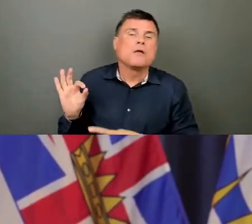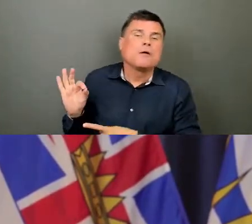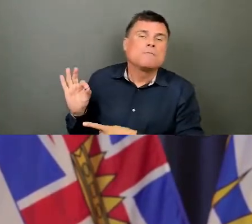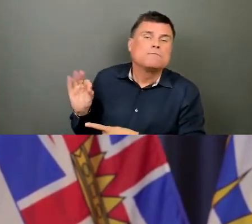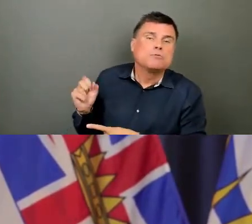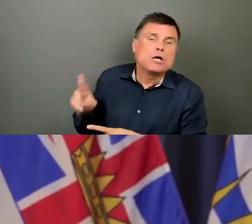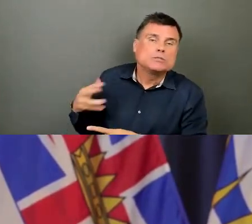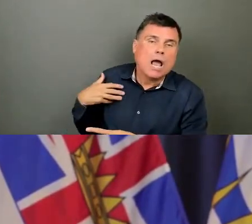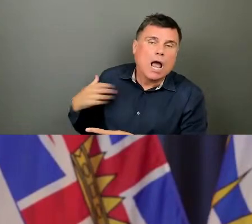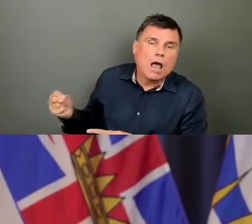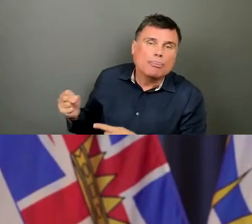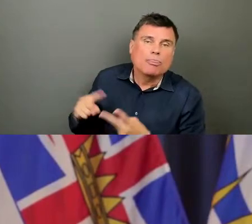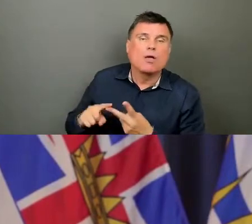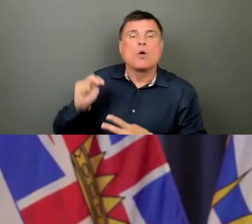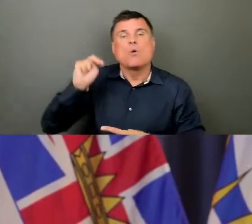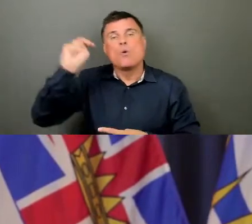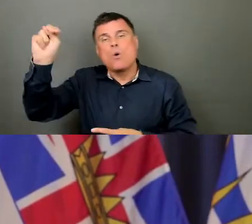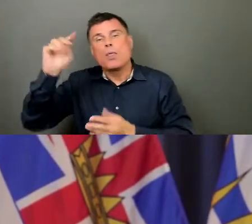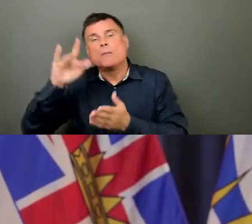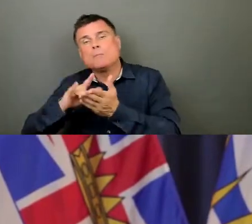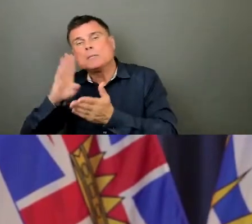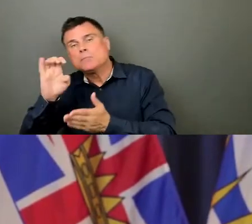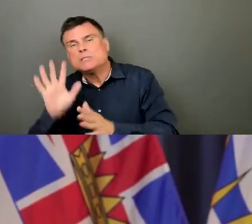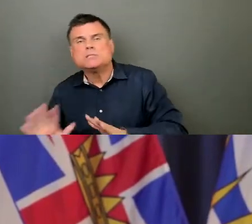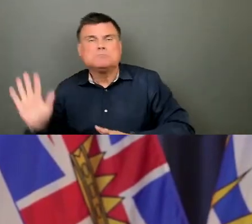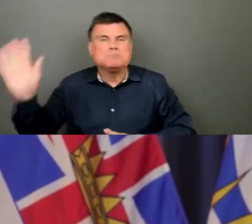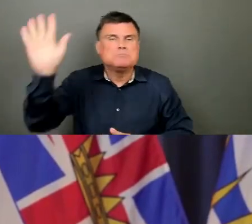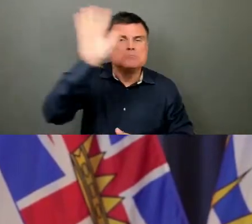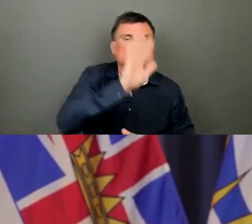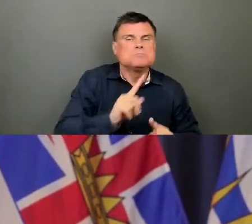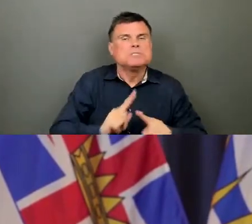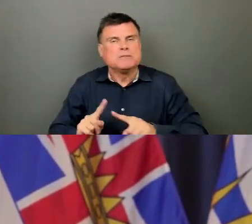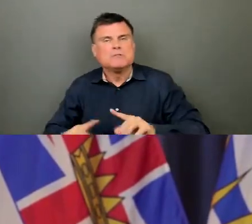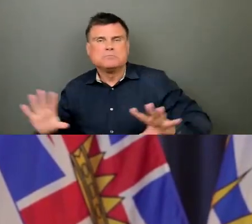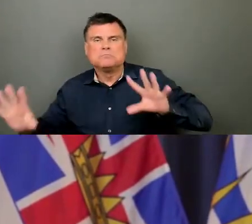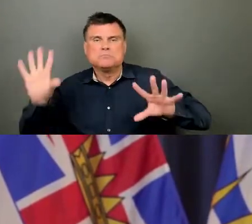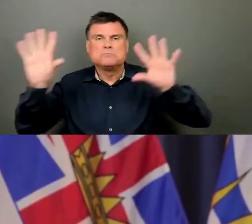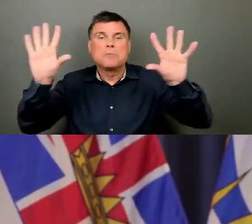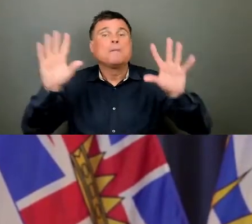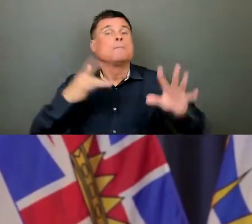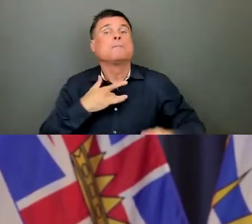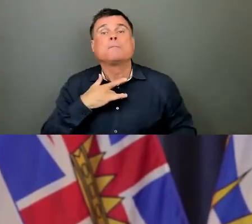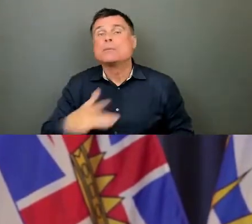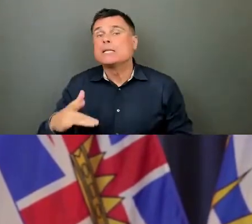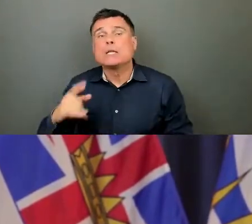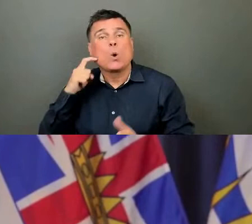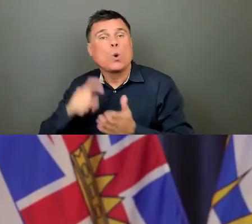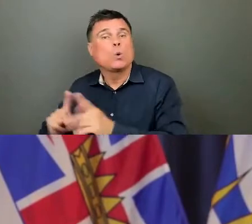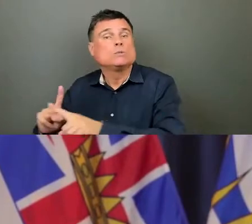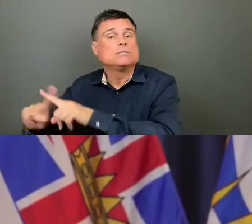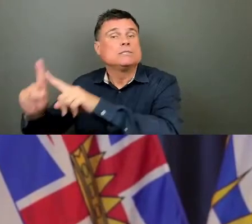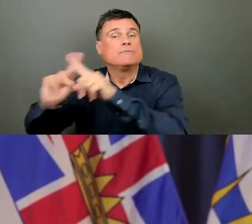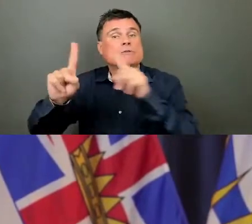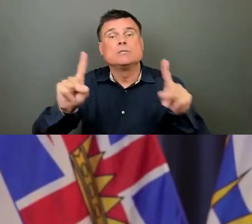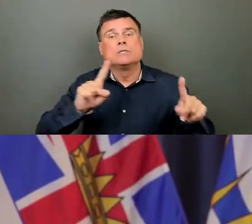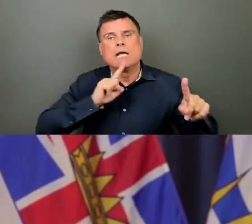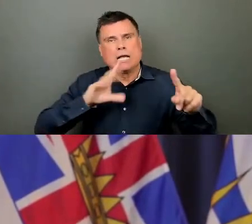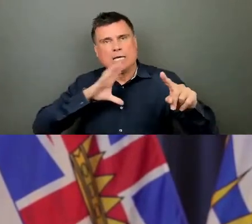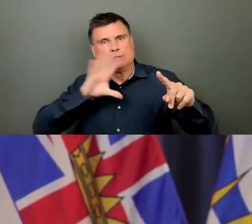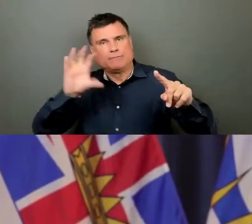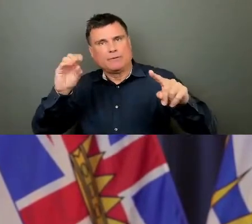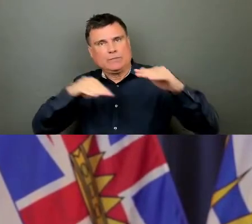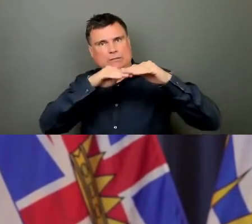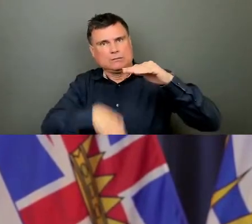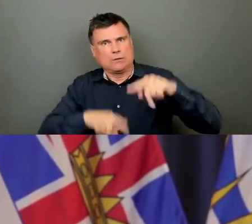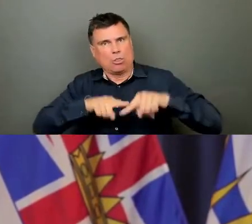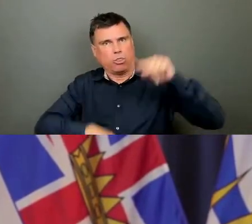Health overall, but that difference is focused in on those under 50. We do see the significant risk of hospitalization.